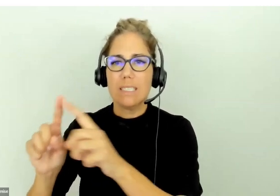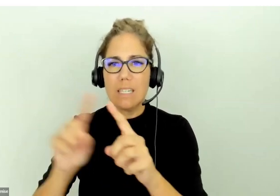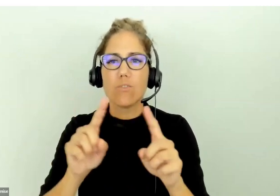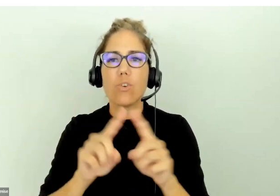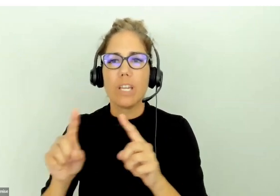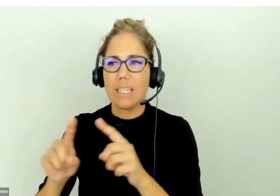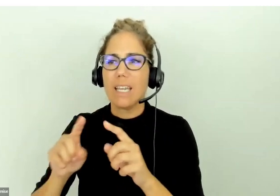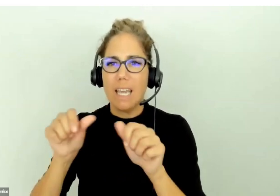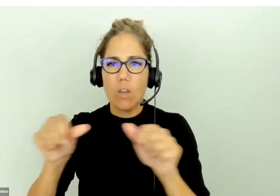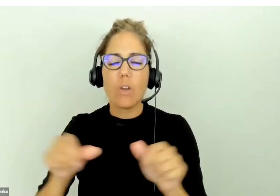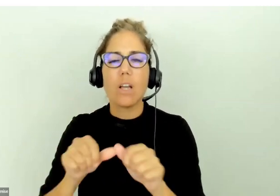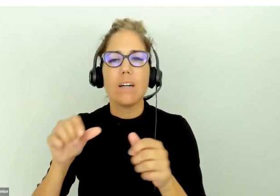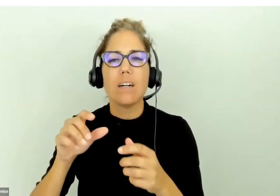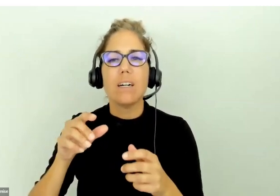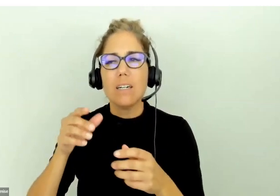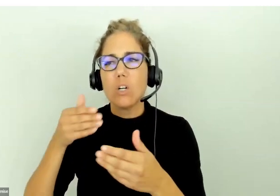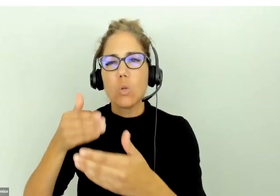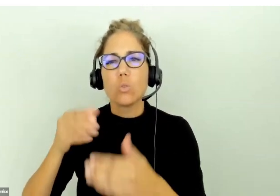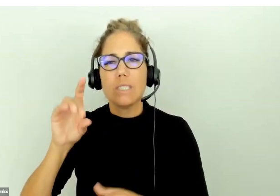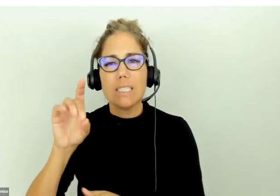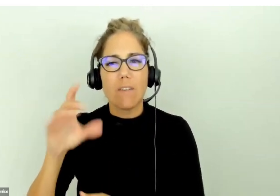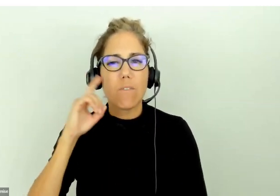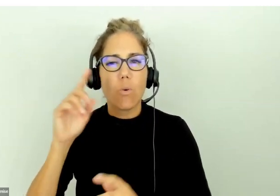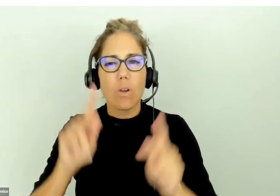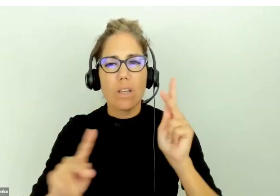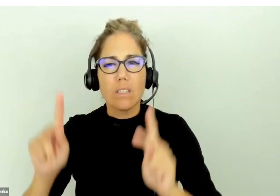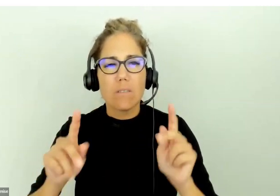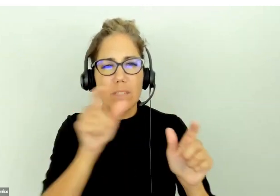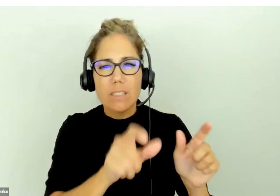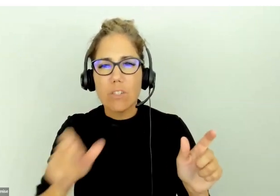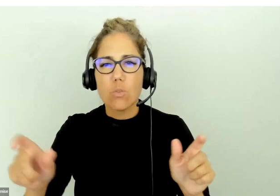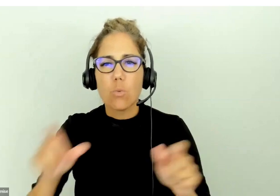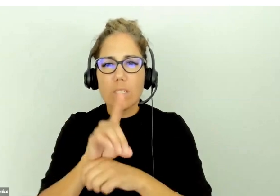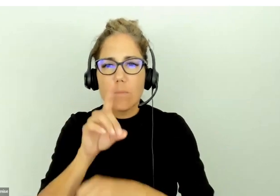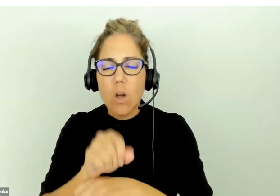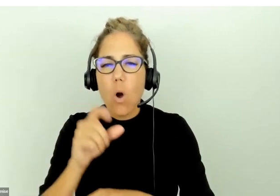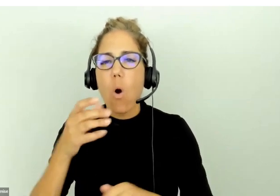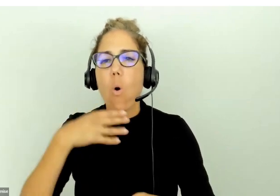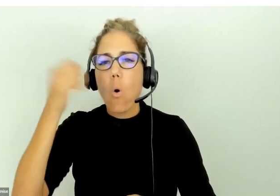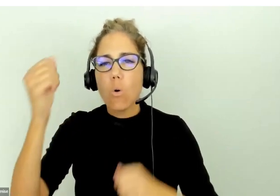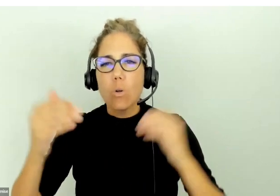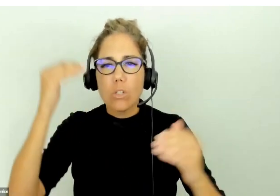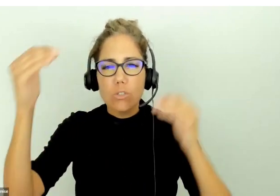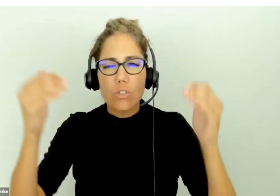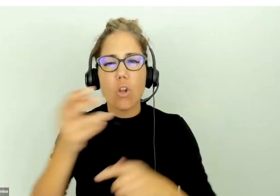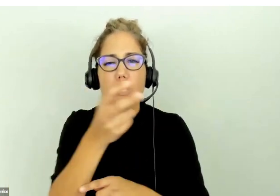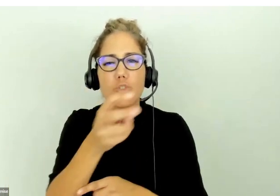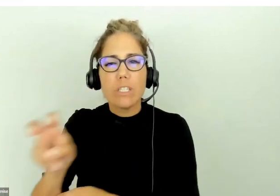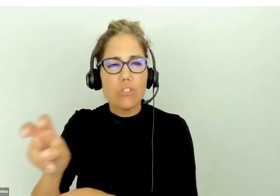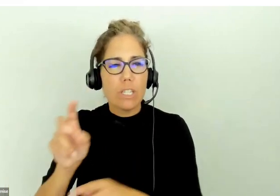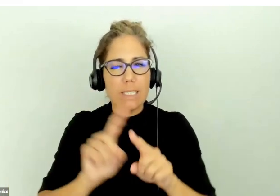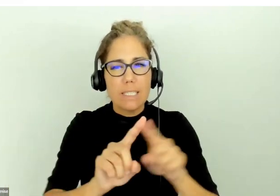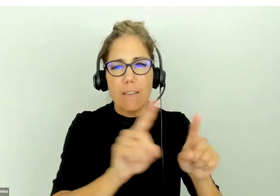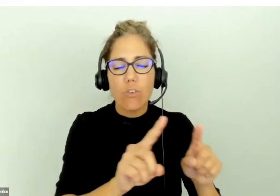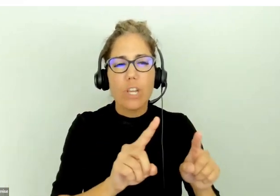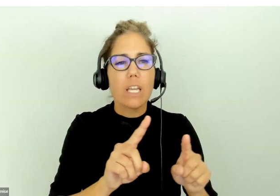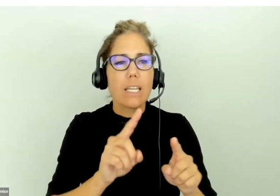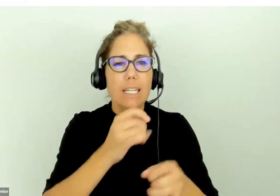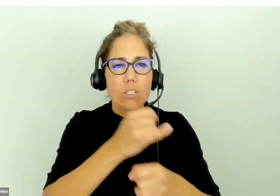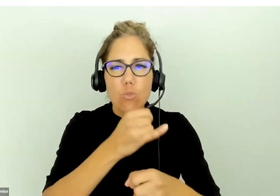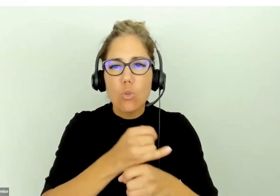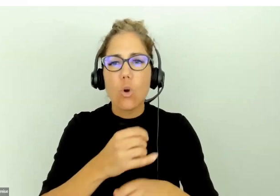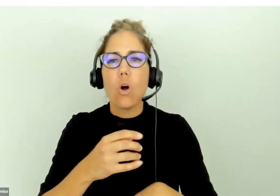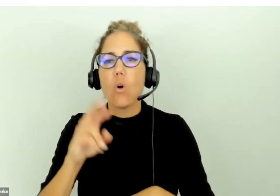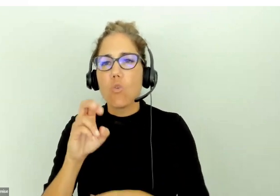and services for individuals with disabilities or older adults who are transitioning from institutions or who are at risk of or